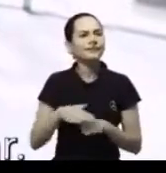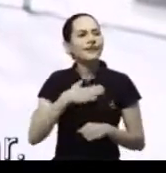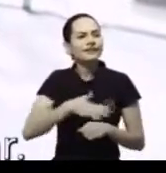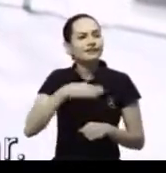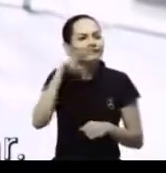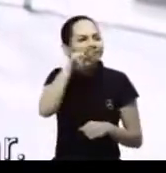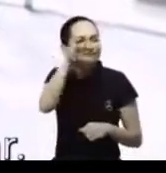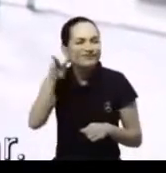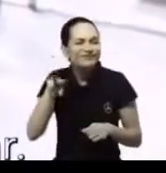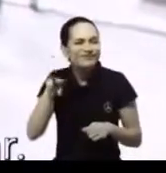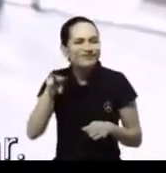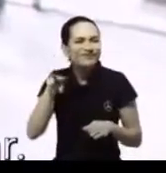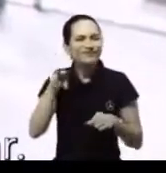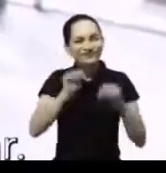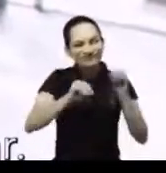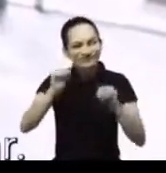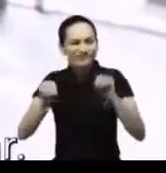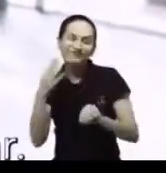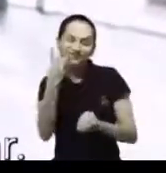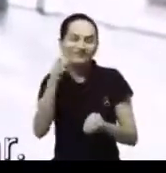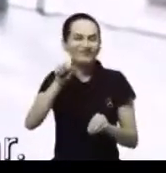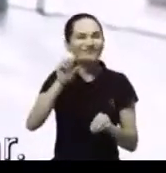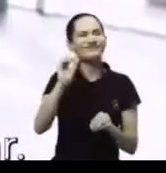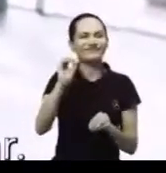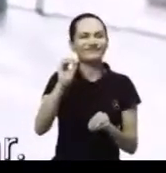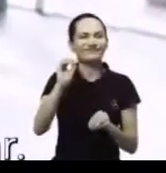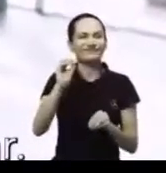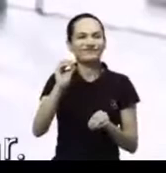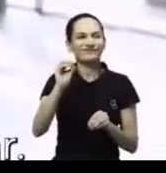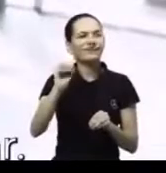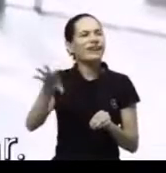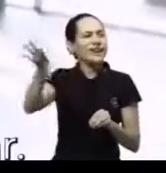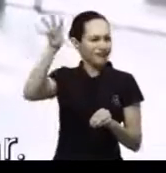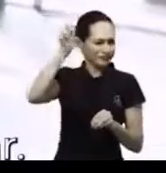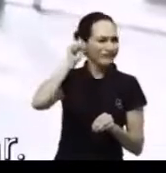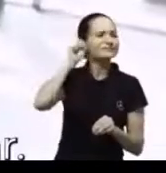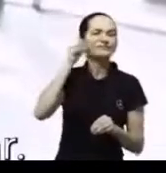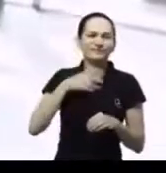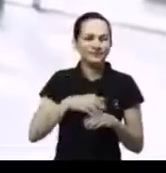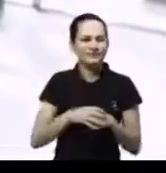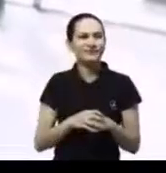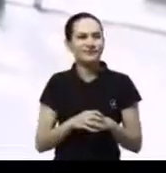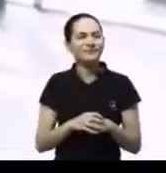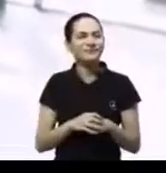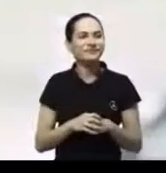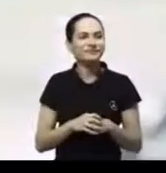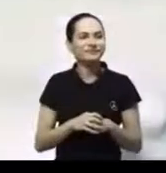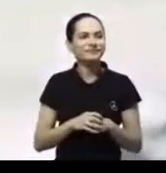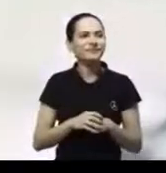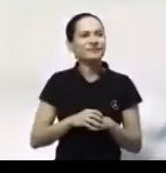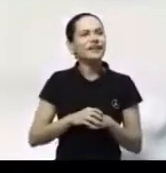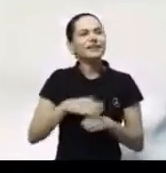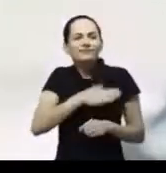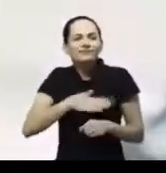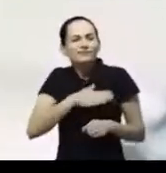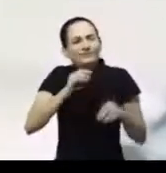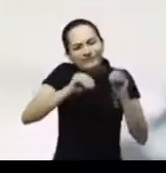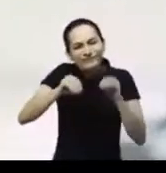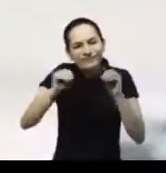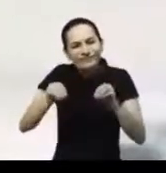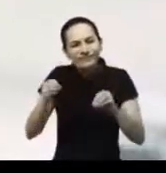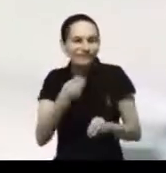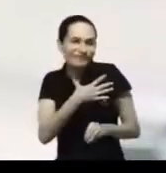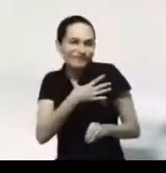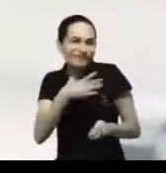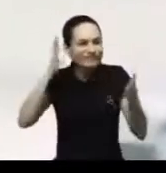don't have a look at our Industry for possível essa And laundry and so much Beauty and love Reading your New